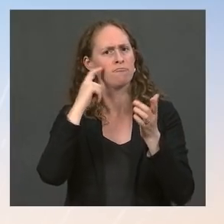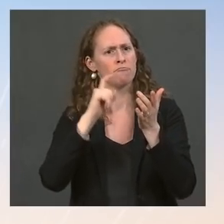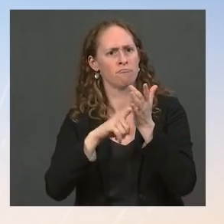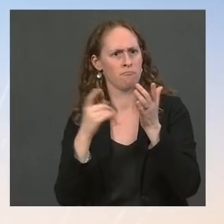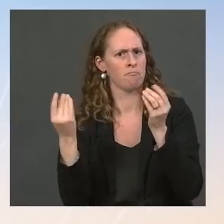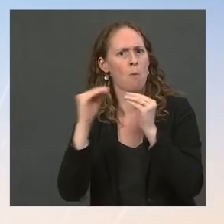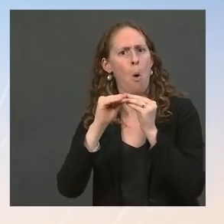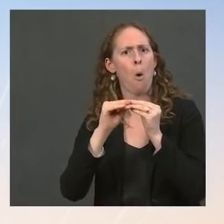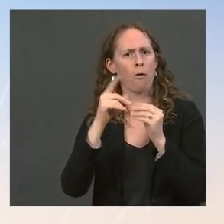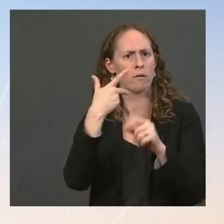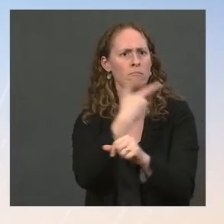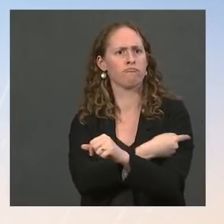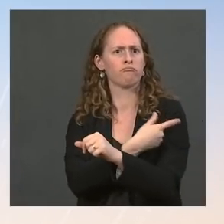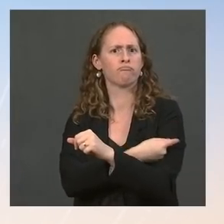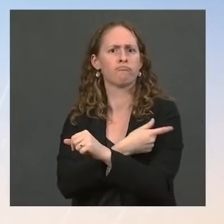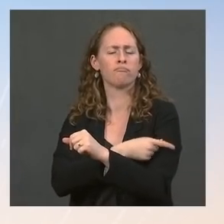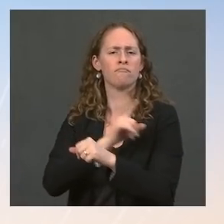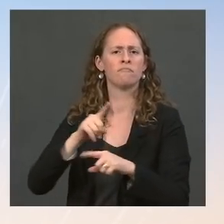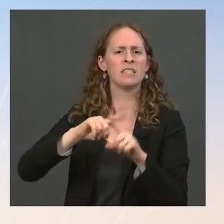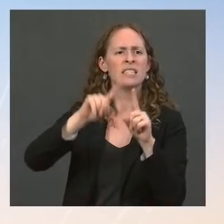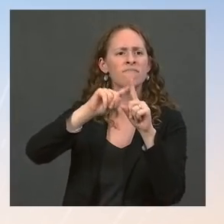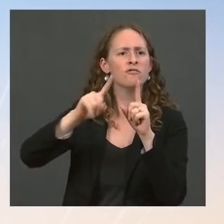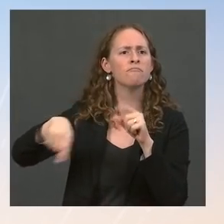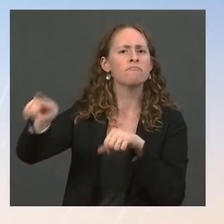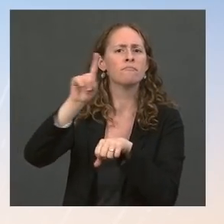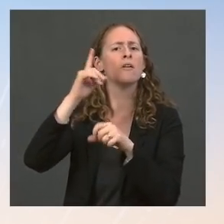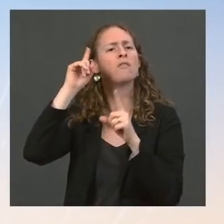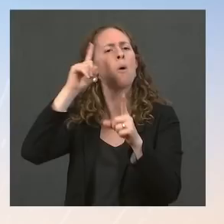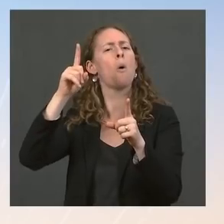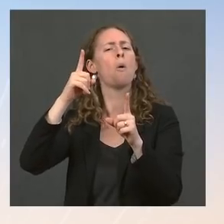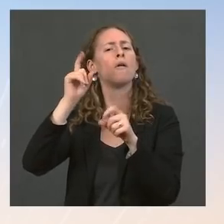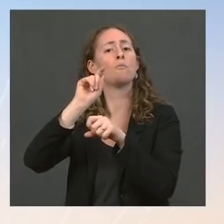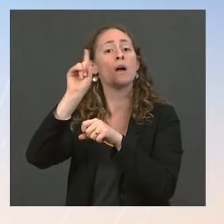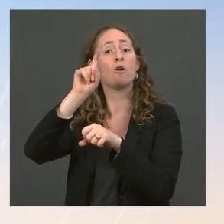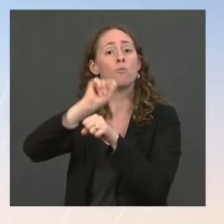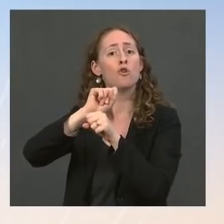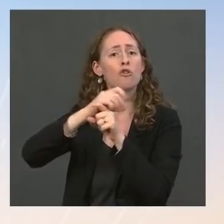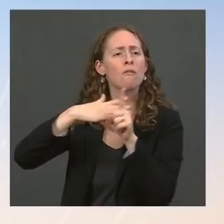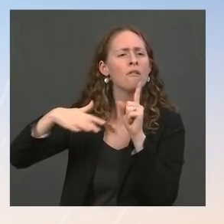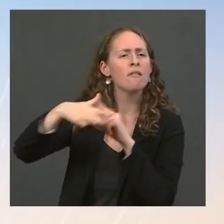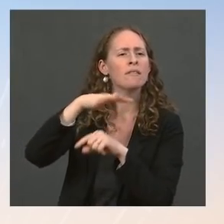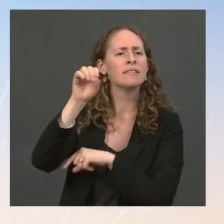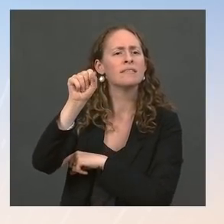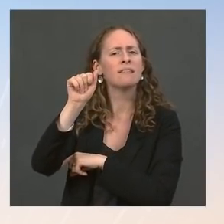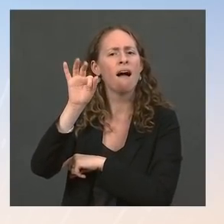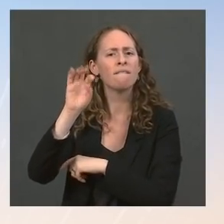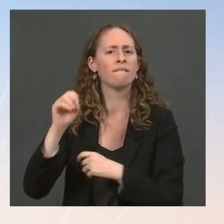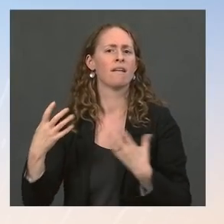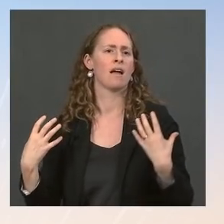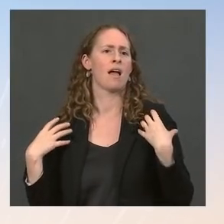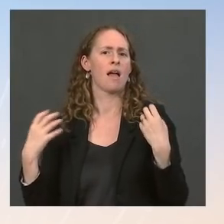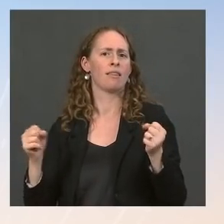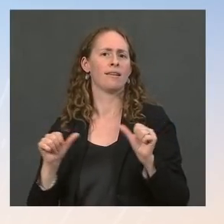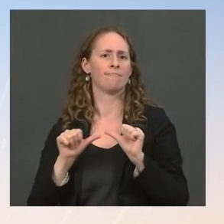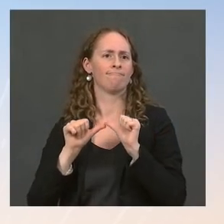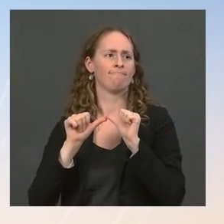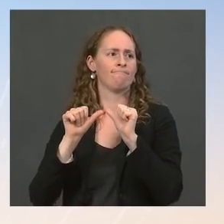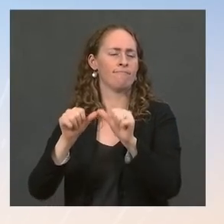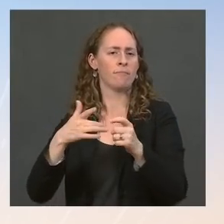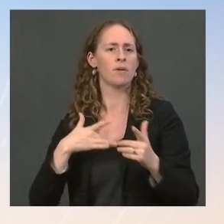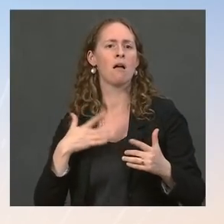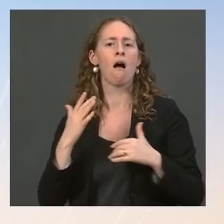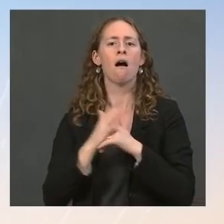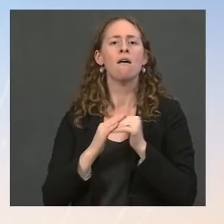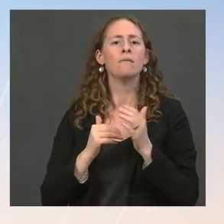companies, which makes workplaces more healthier, right? People feel more confident in these workplaces. It's